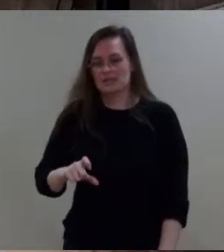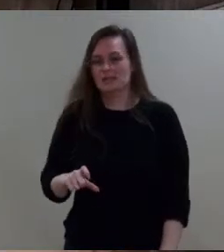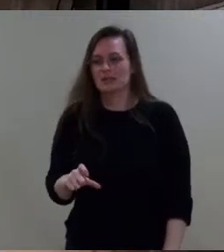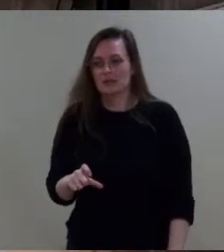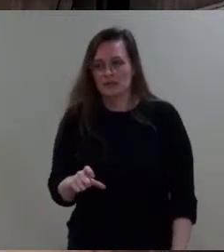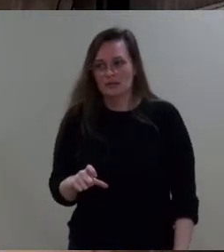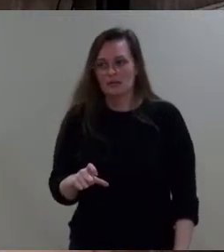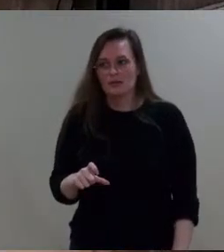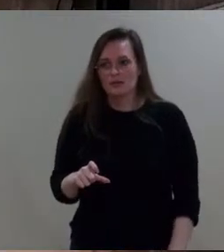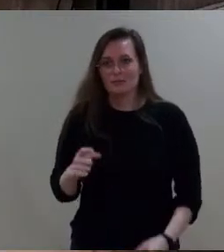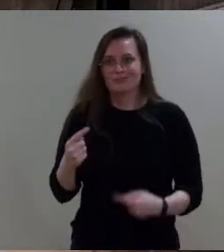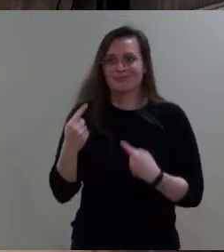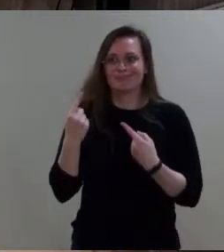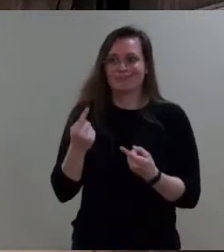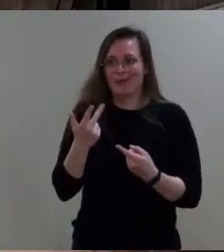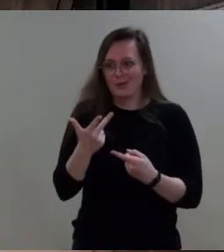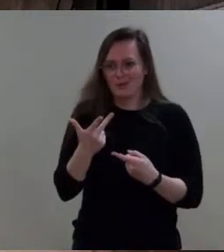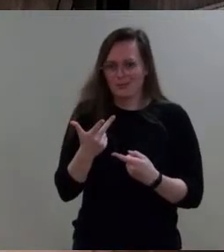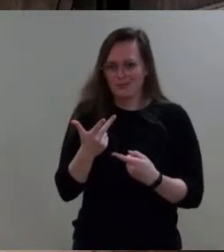years, we've been saying, so